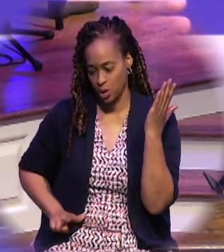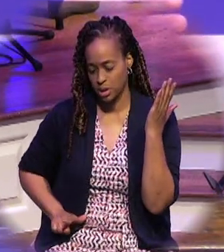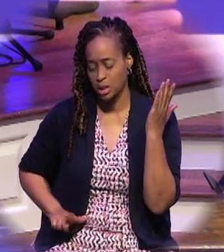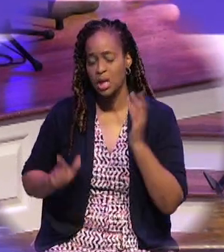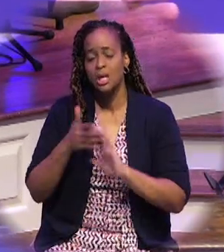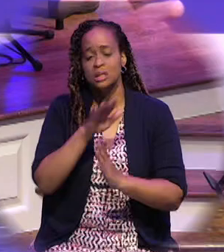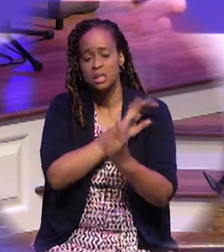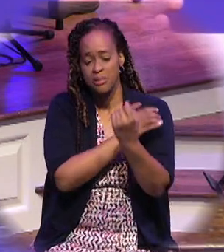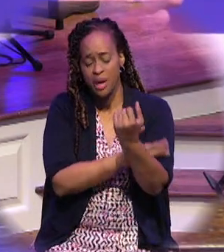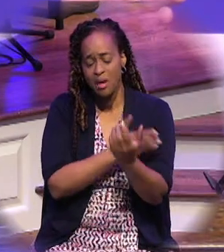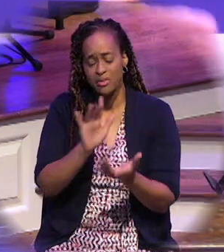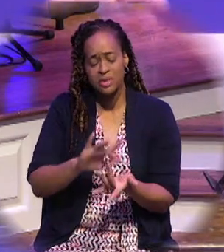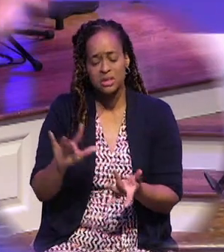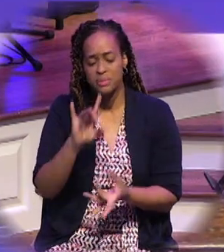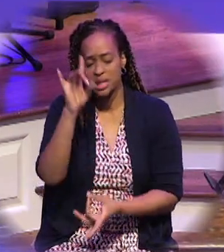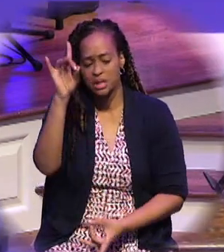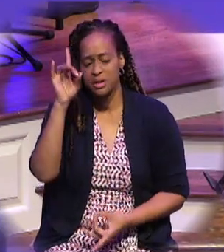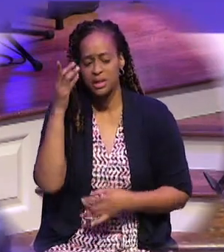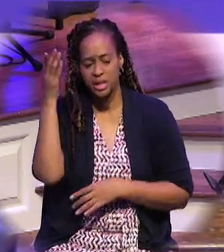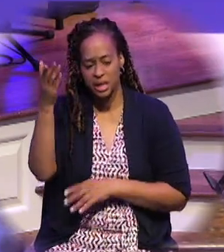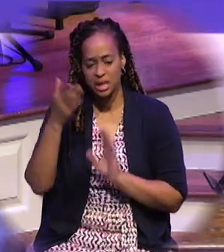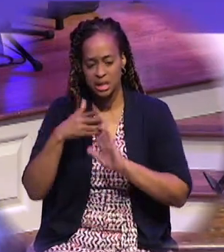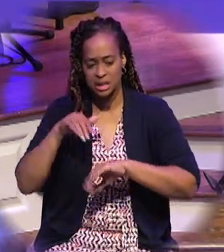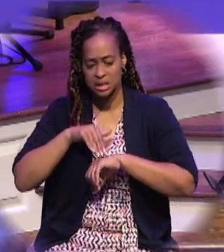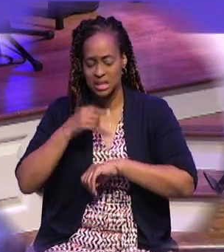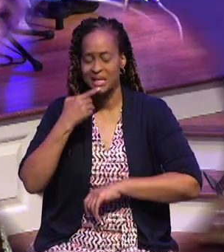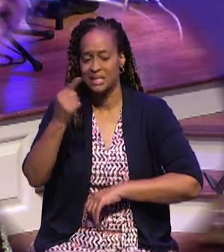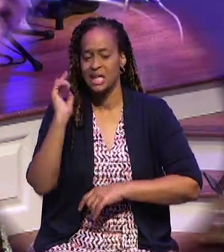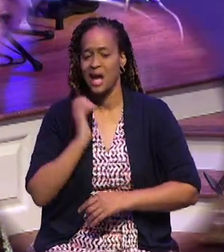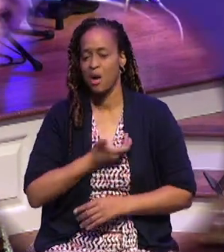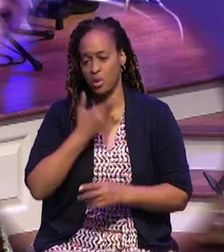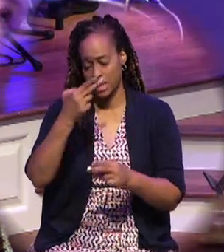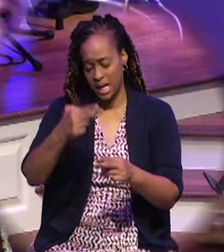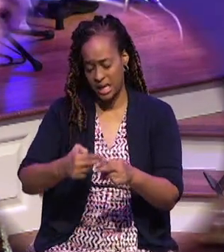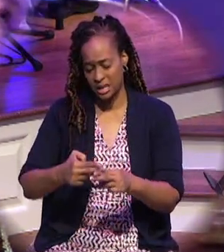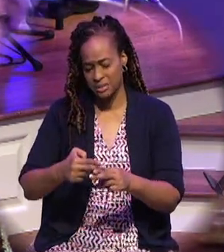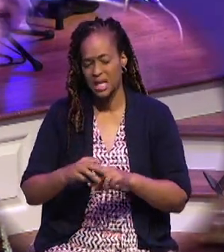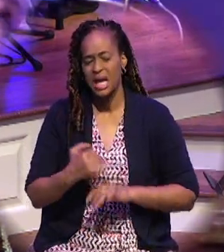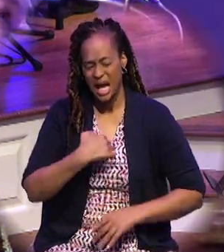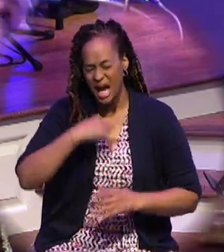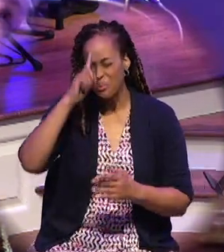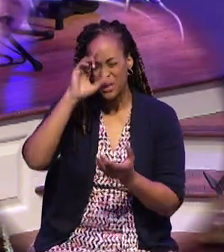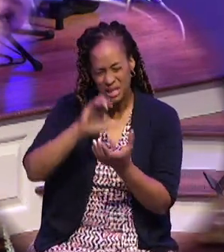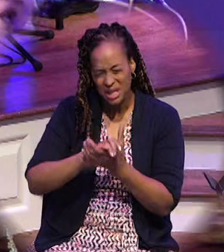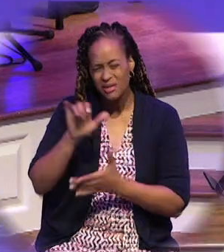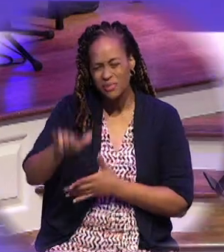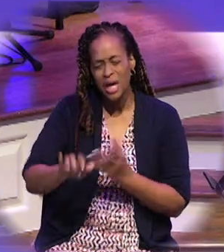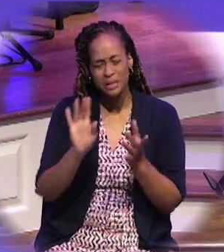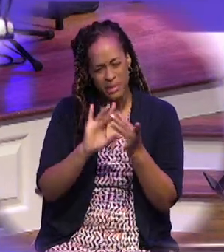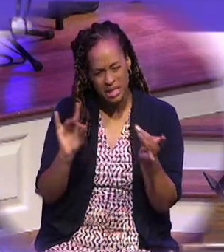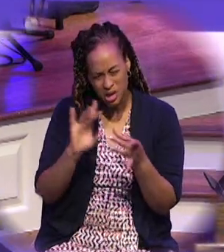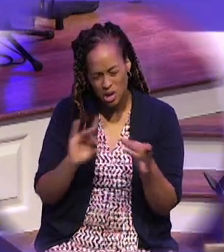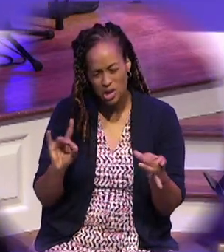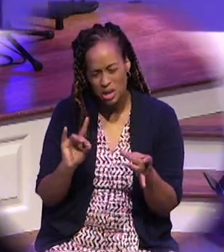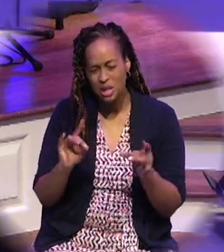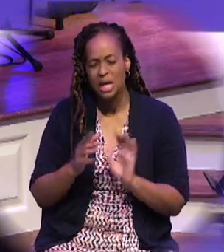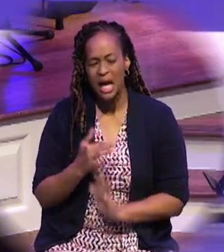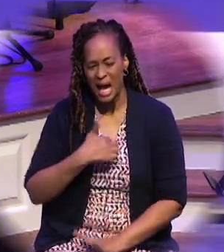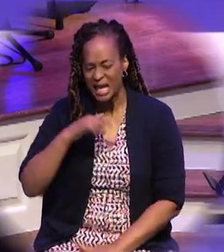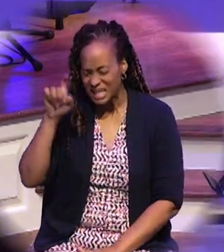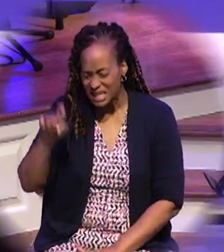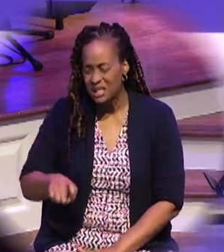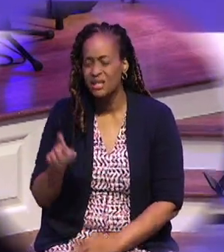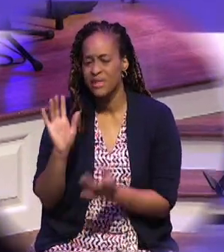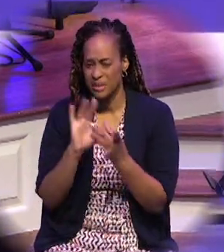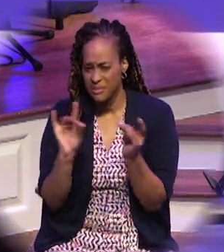power of his spirit, he still says our names. I need that message, friends. I need that